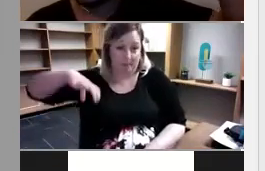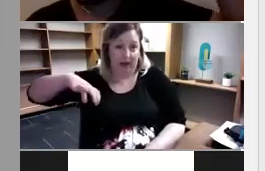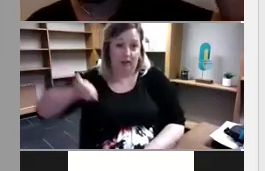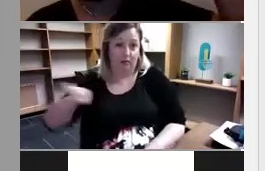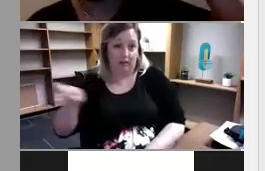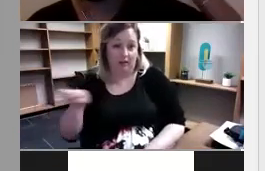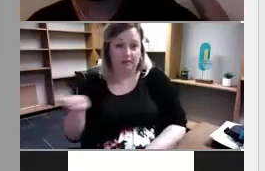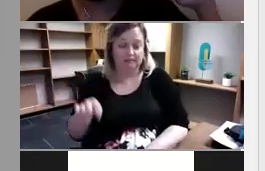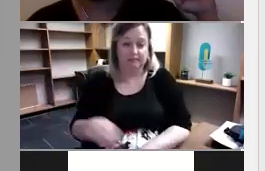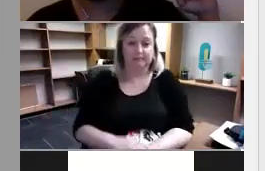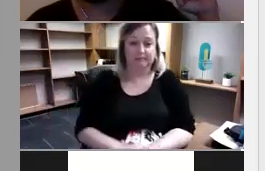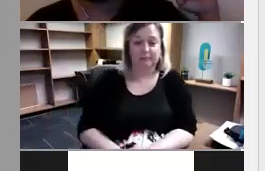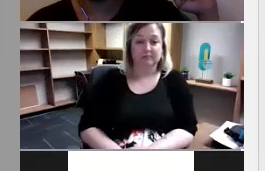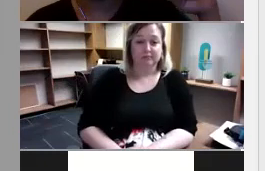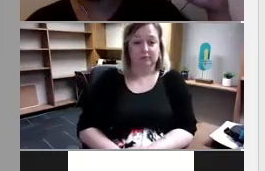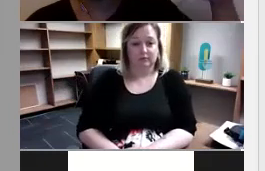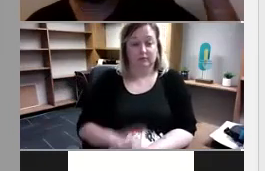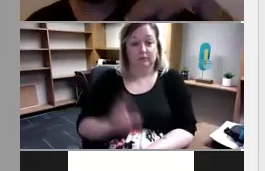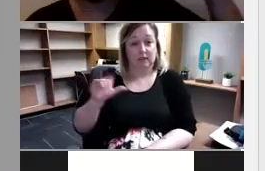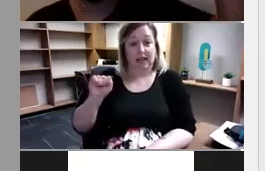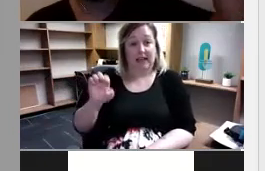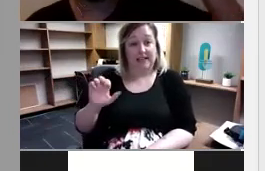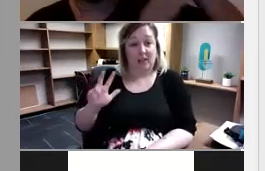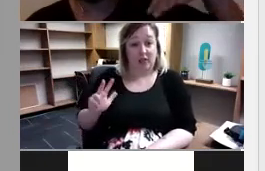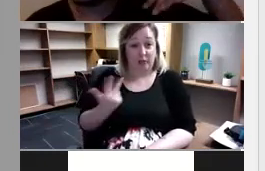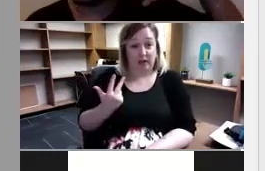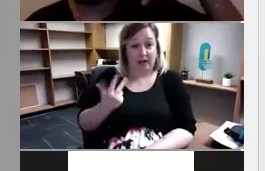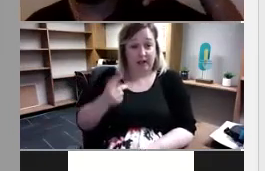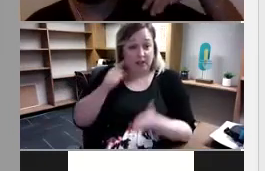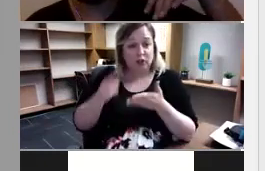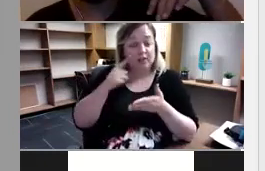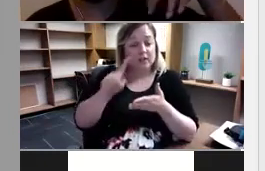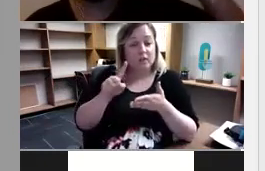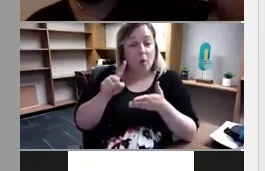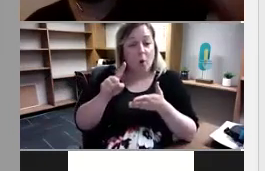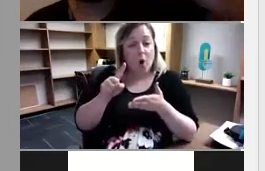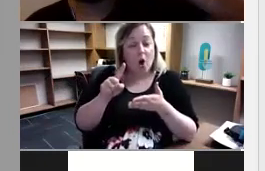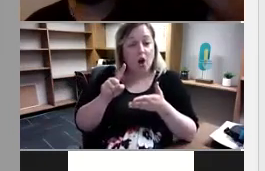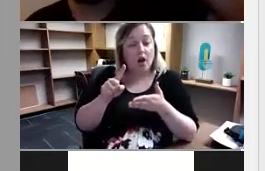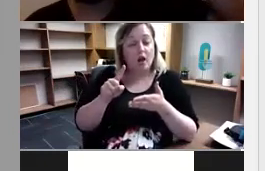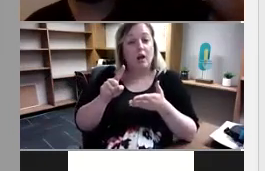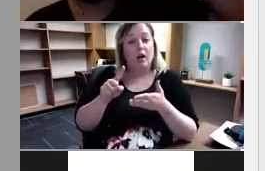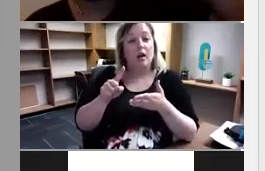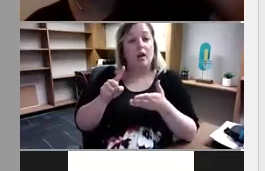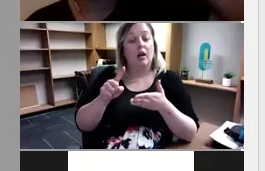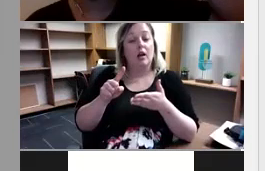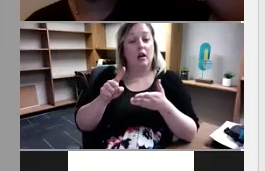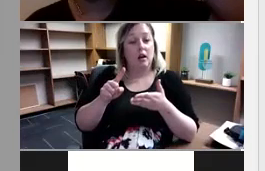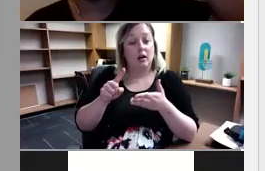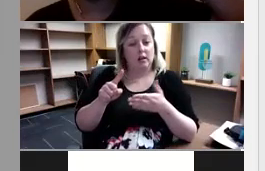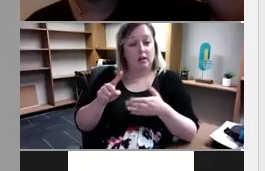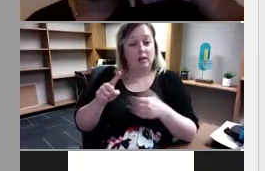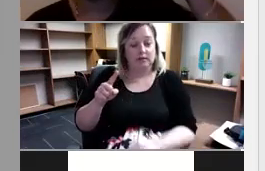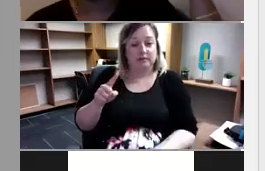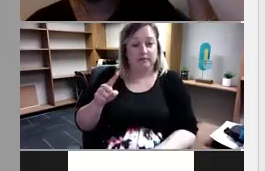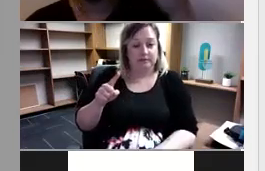and little O's. Case 3 checks for little omegas and big omegas, right? And that is why we have this reverse, and this